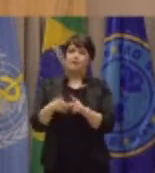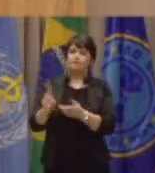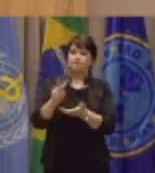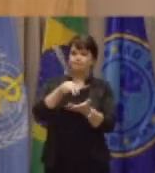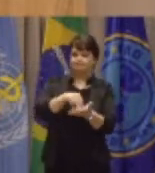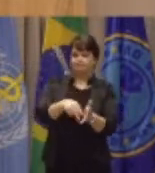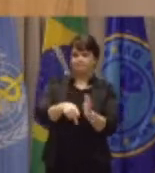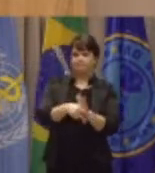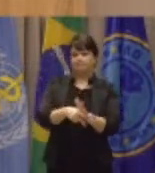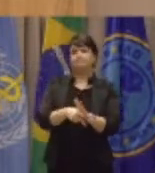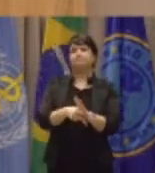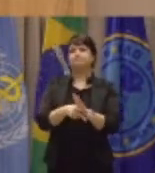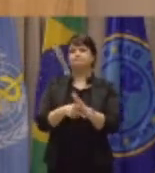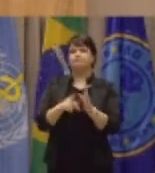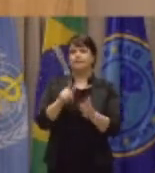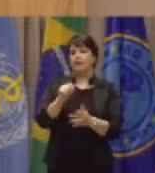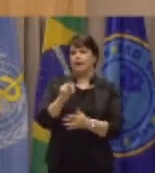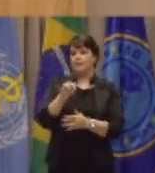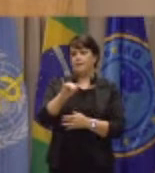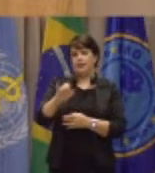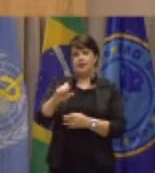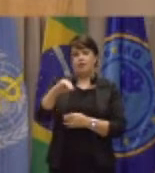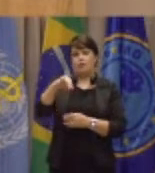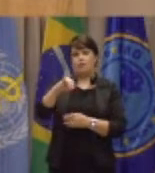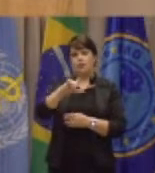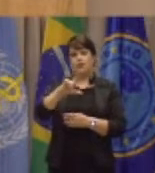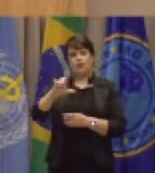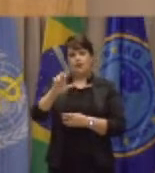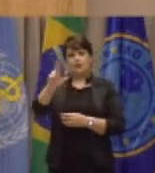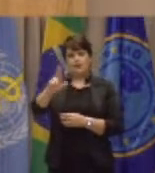the table Gabriel Miller.